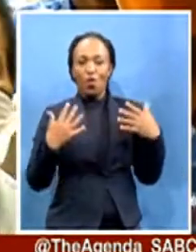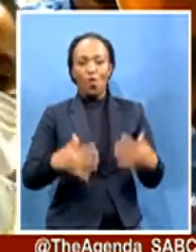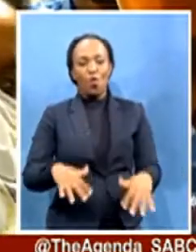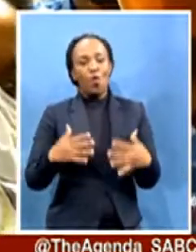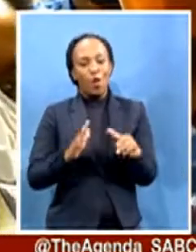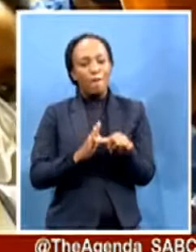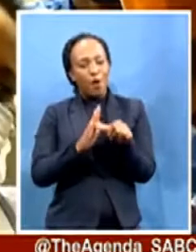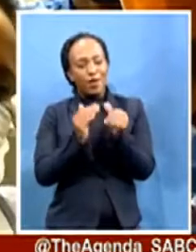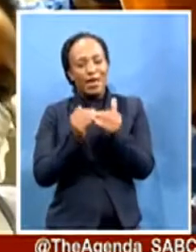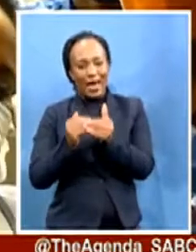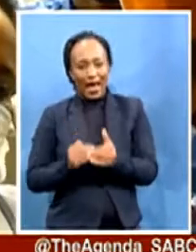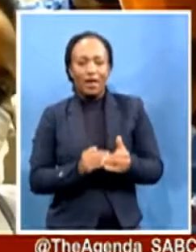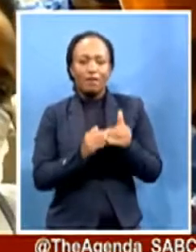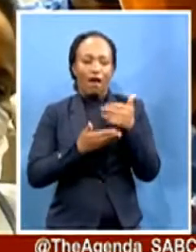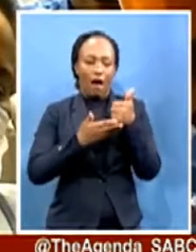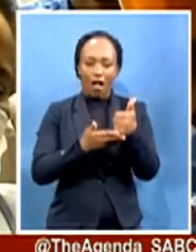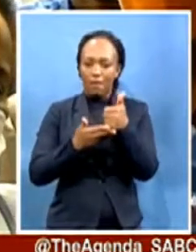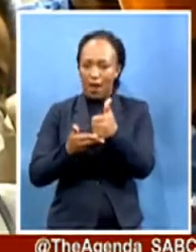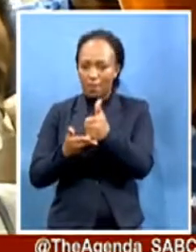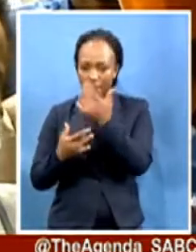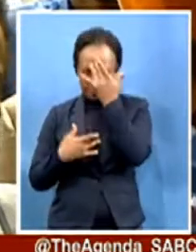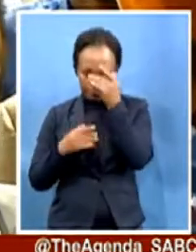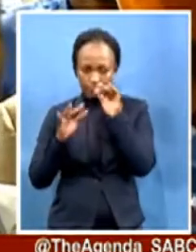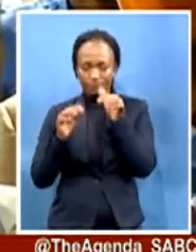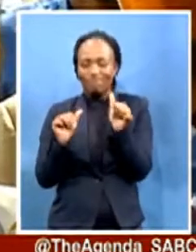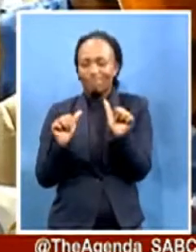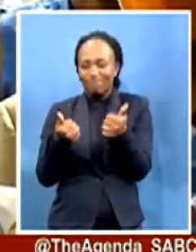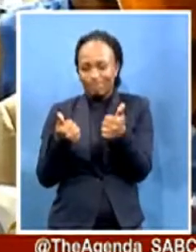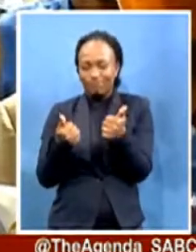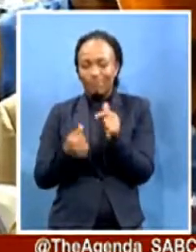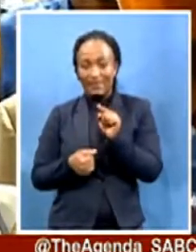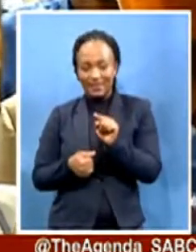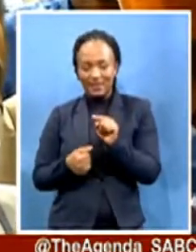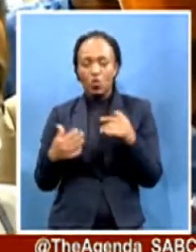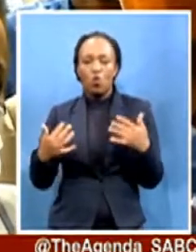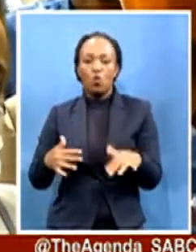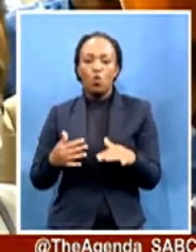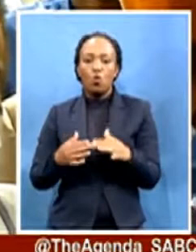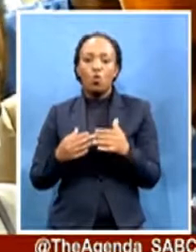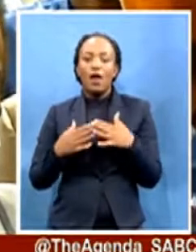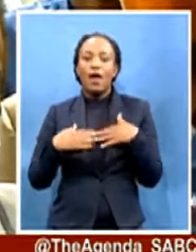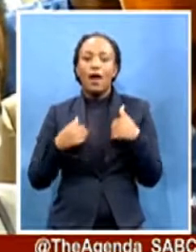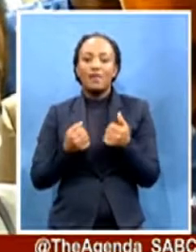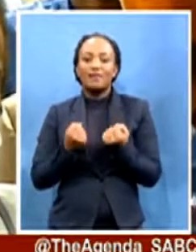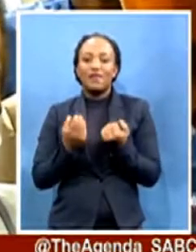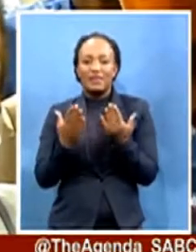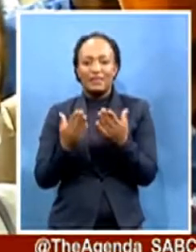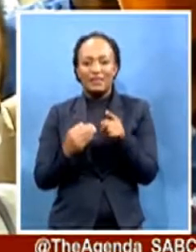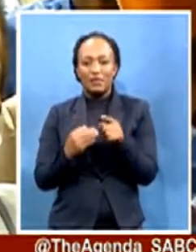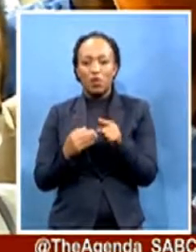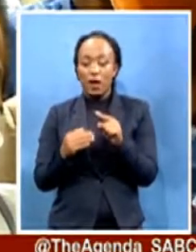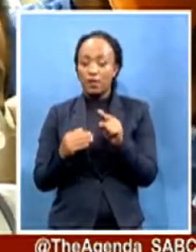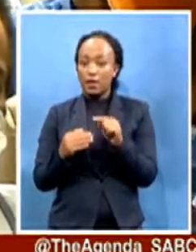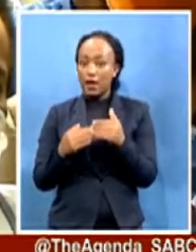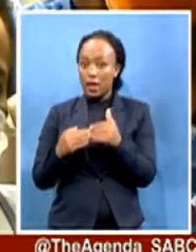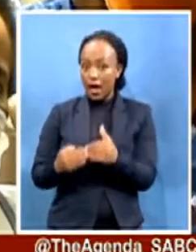Now, that for me is what health services is all about. It's about caring, it's about compassion, it's about making sure that